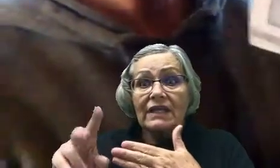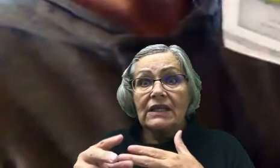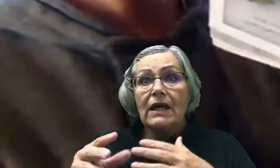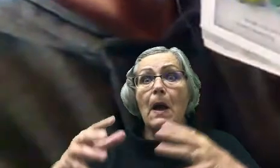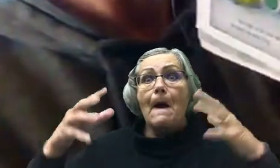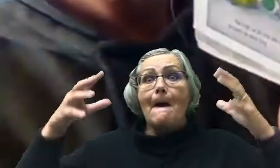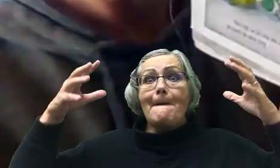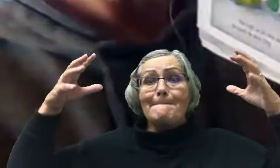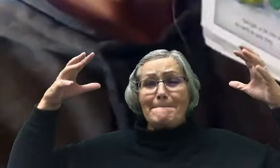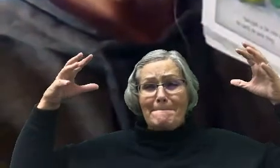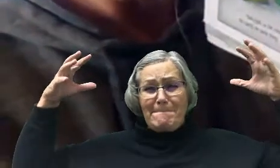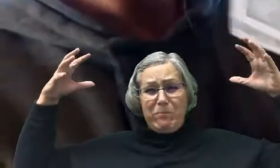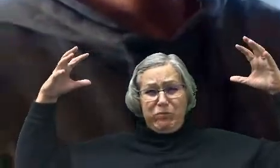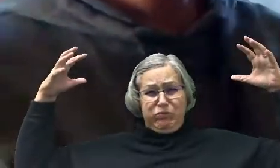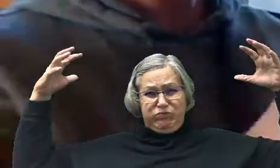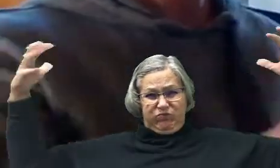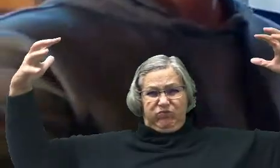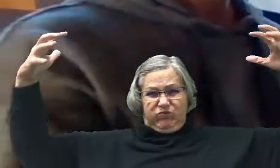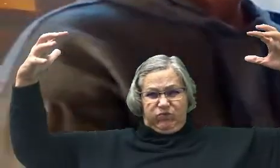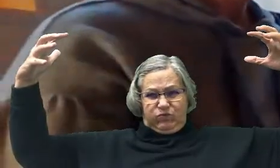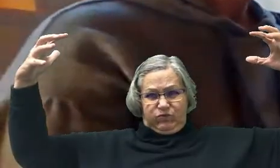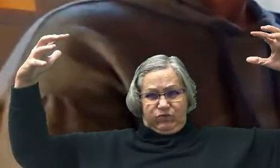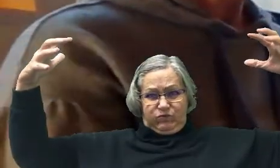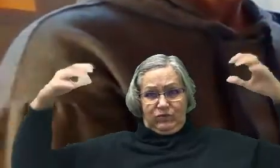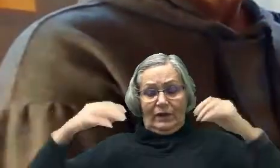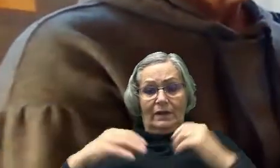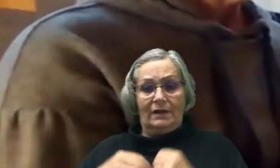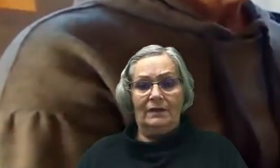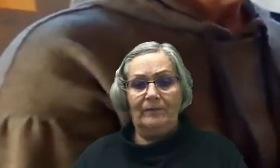was absolutely enormous.